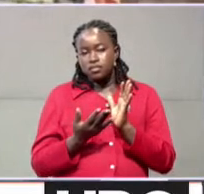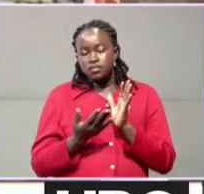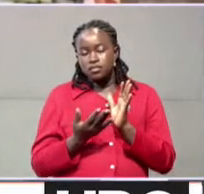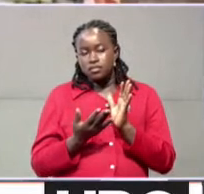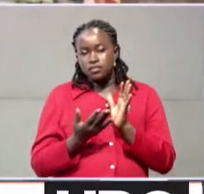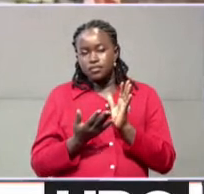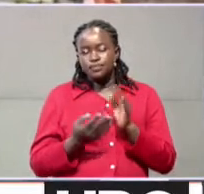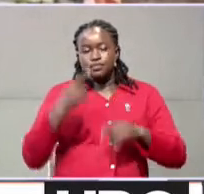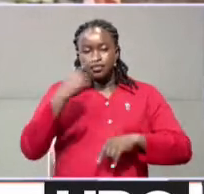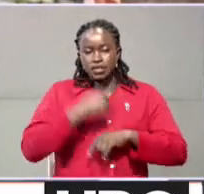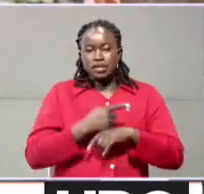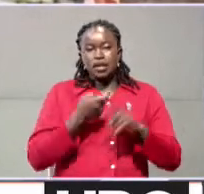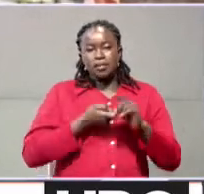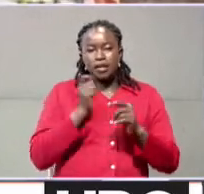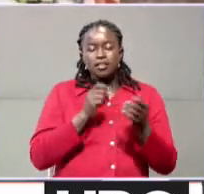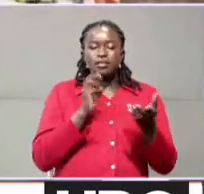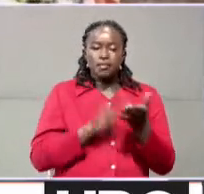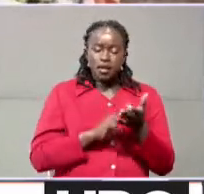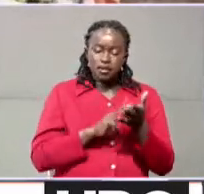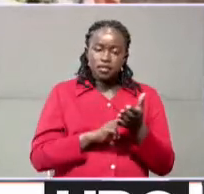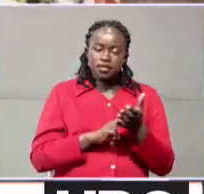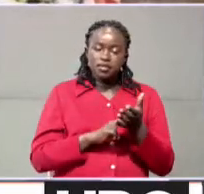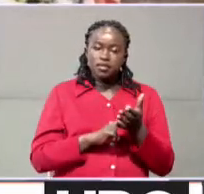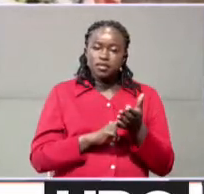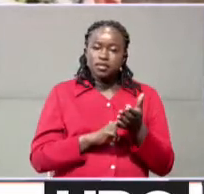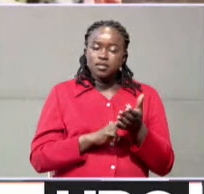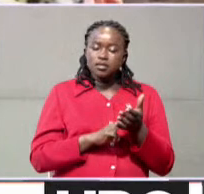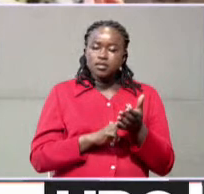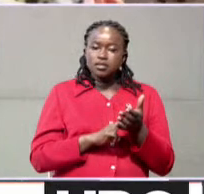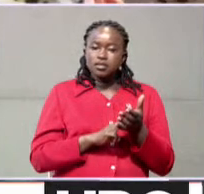is dated march 2021